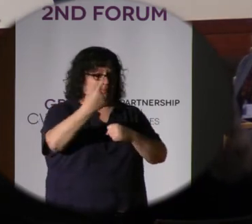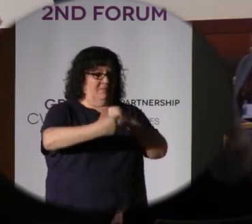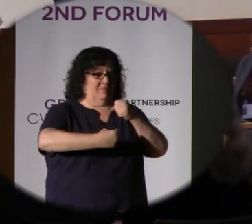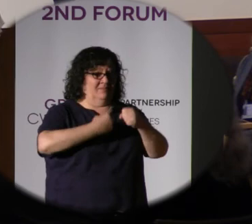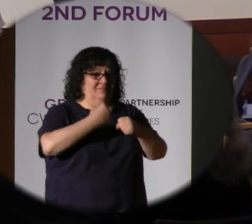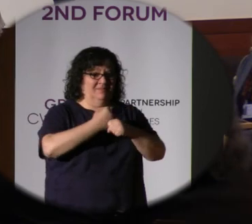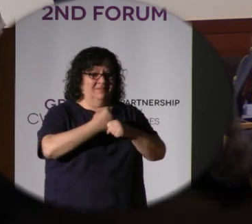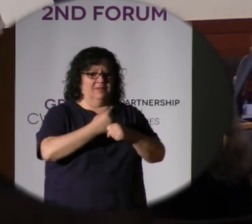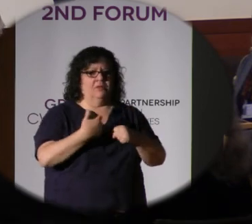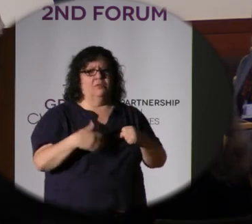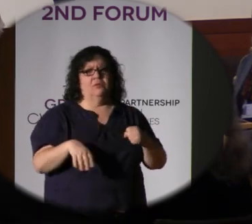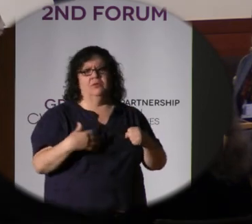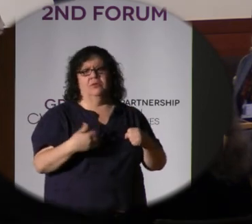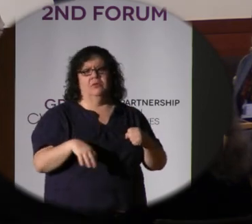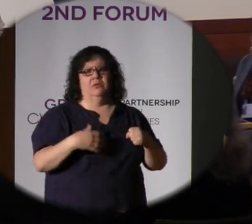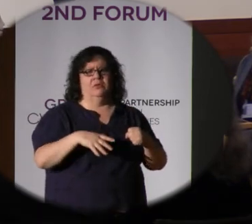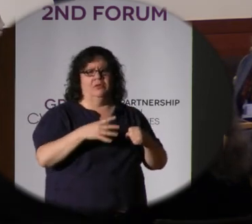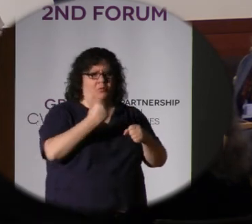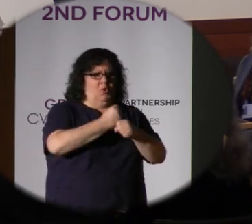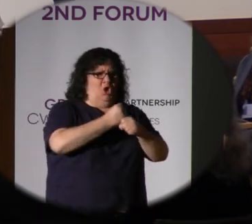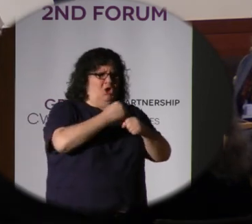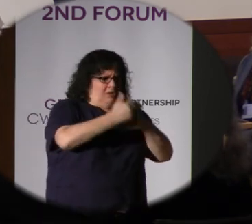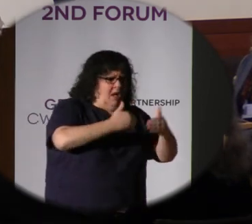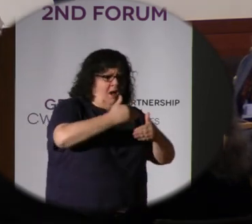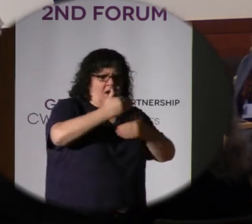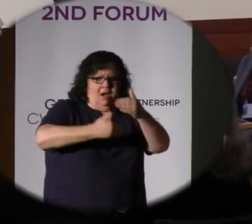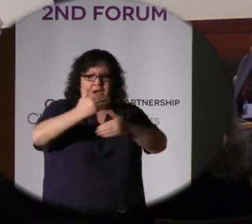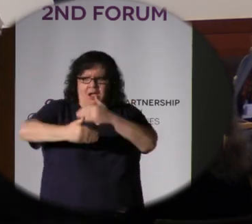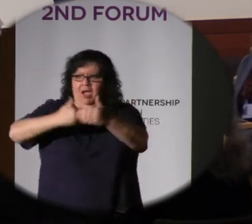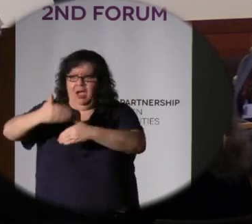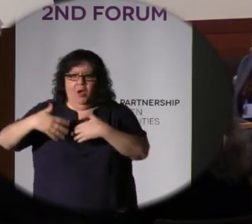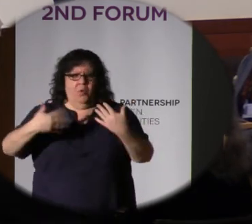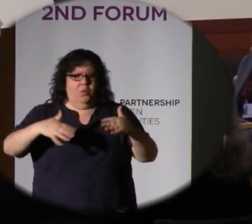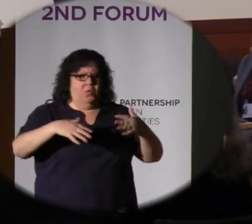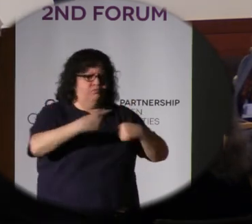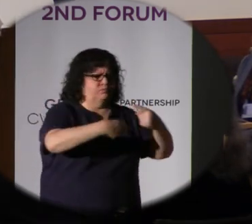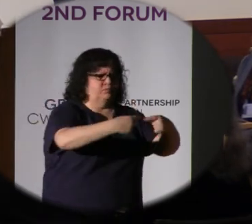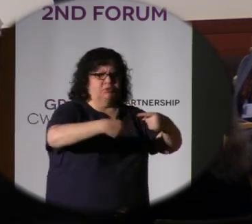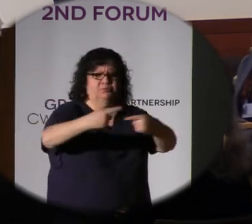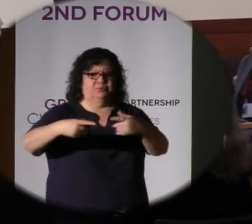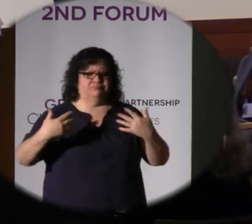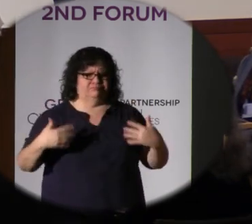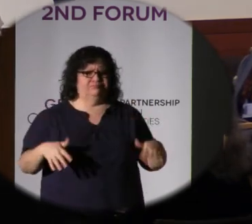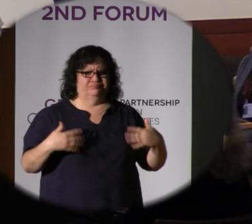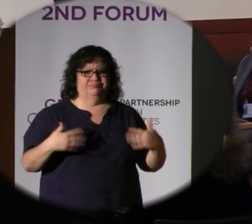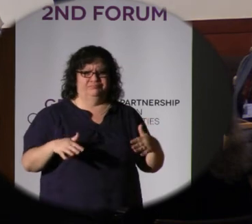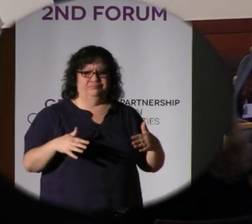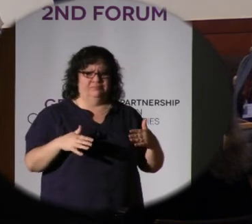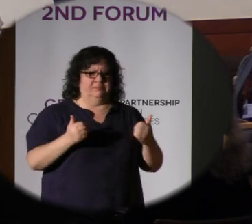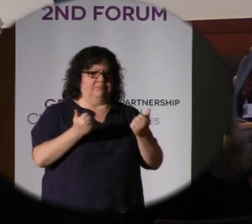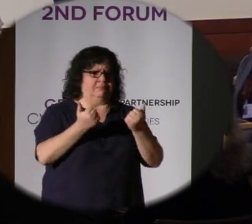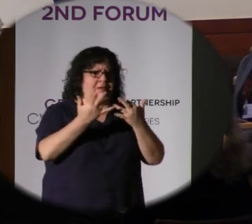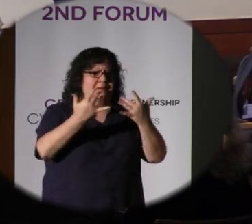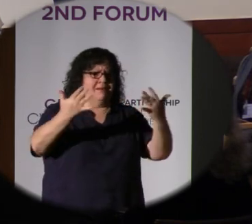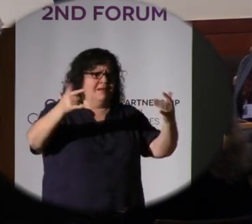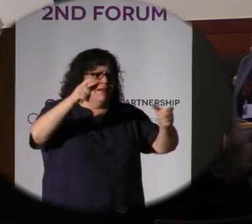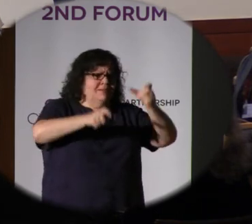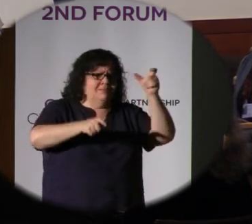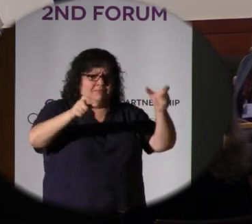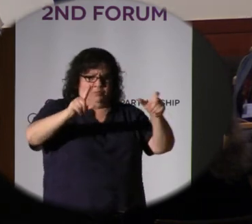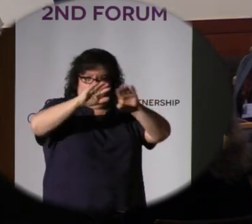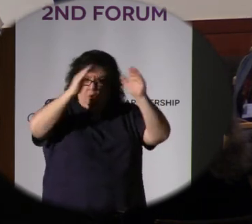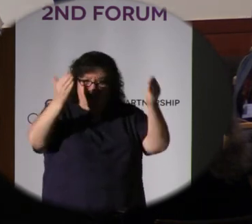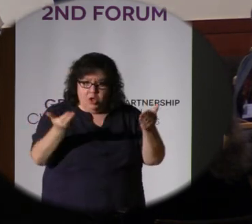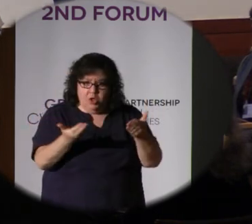work, including dozens, actually hundreds of people around the globe in this partnership. I